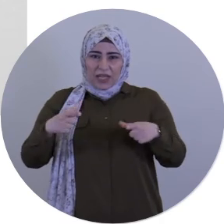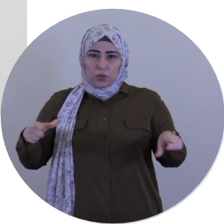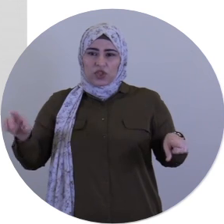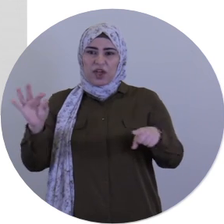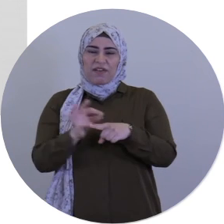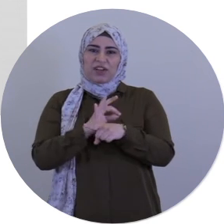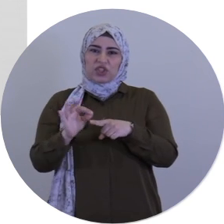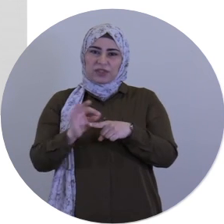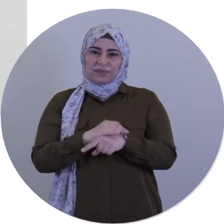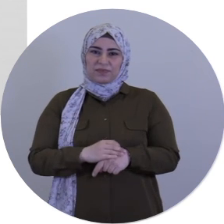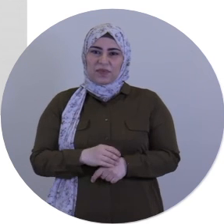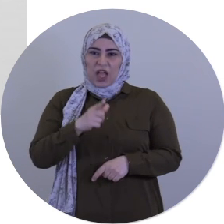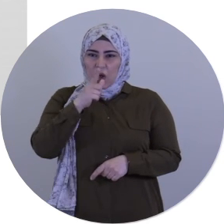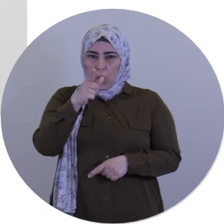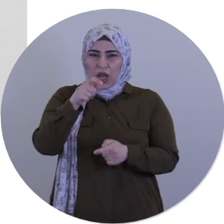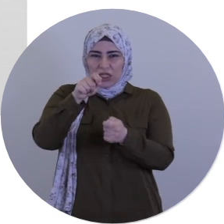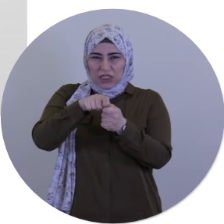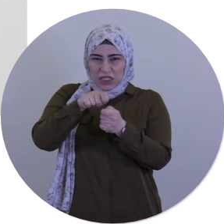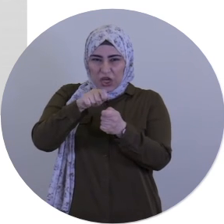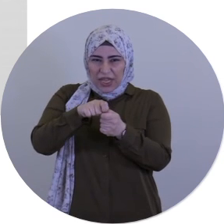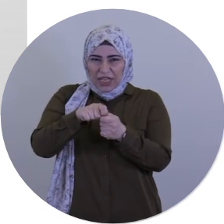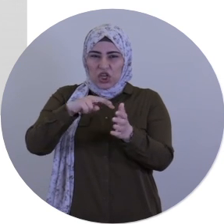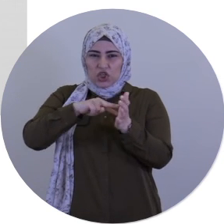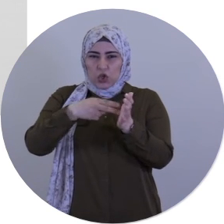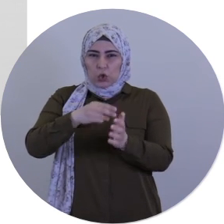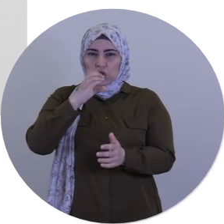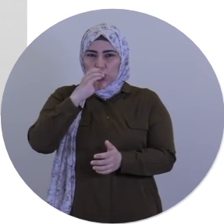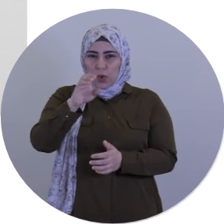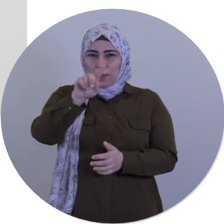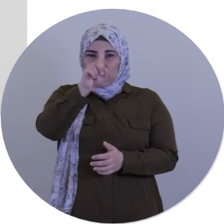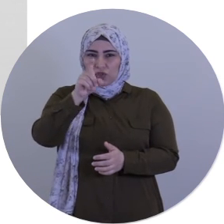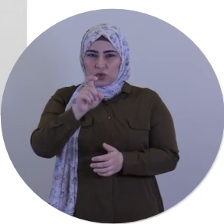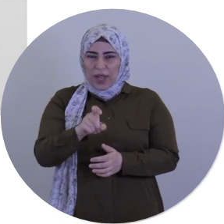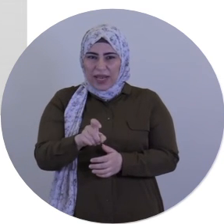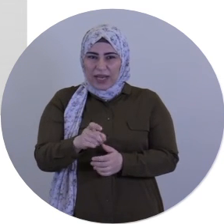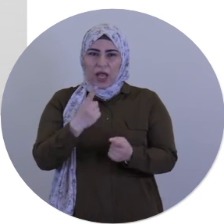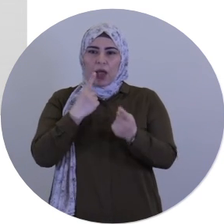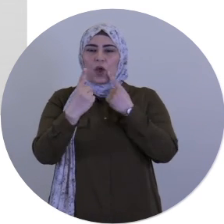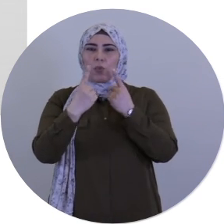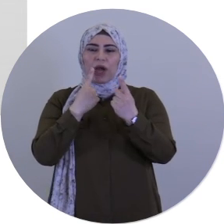all you have to do is to put yourself in the situation itself. Remember to think what